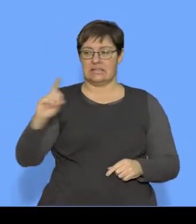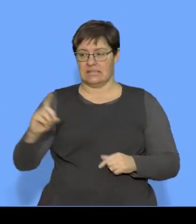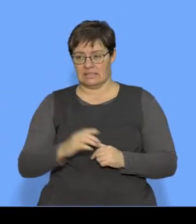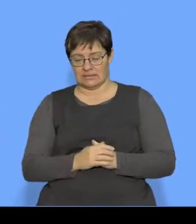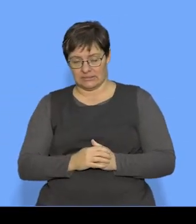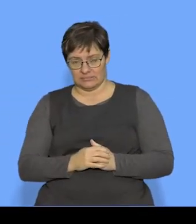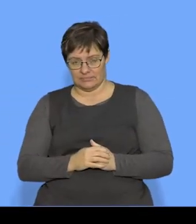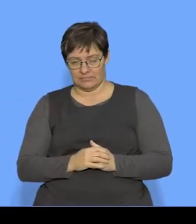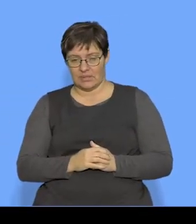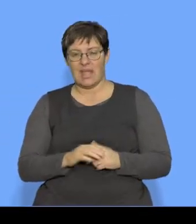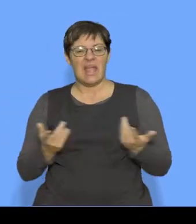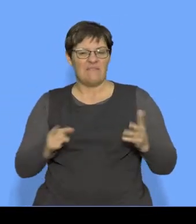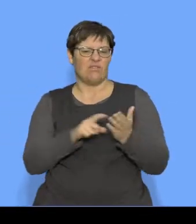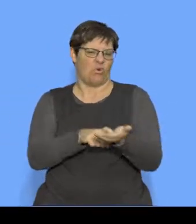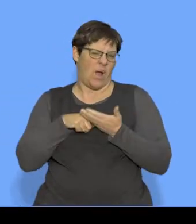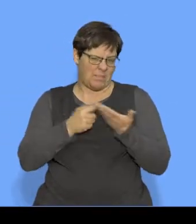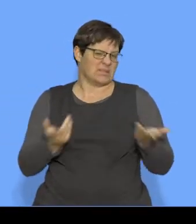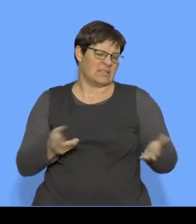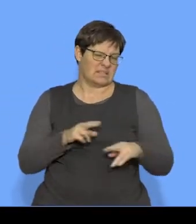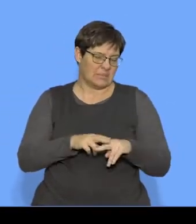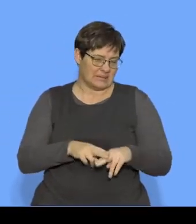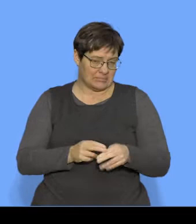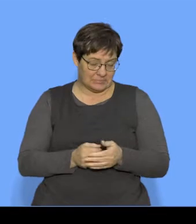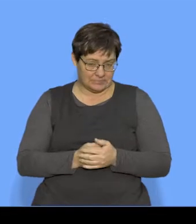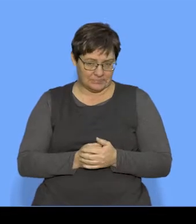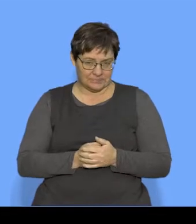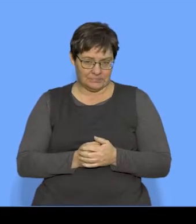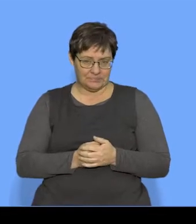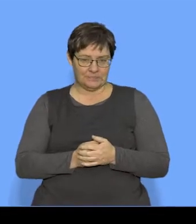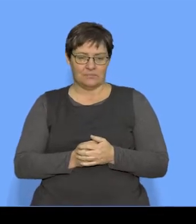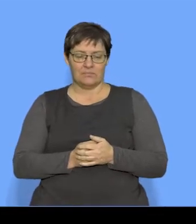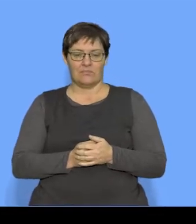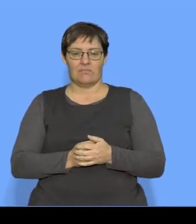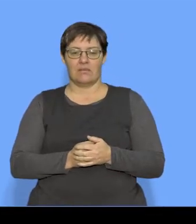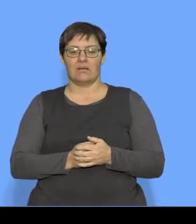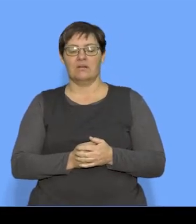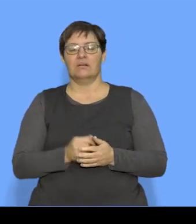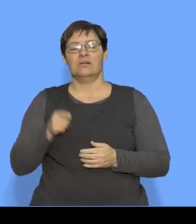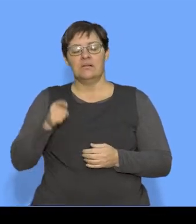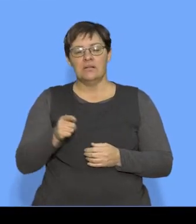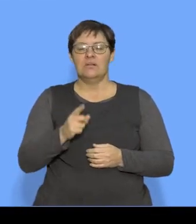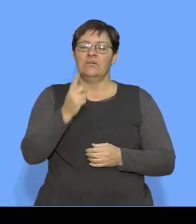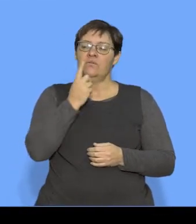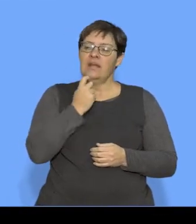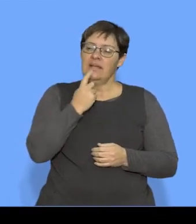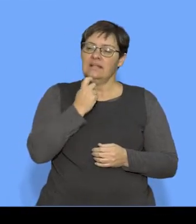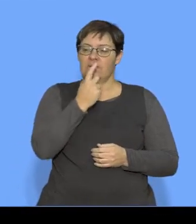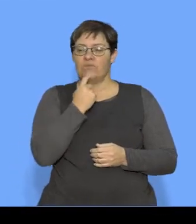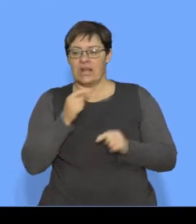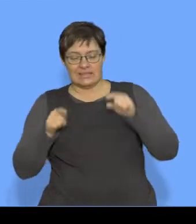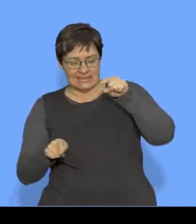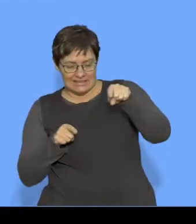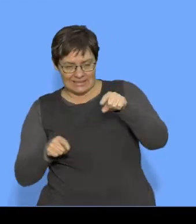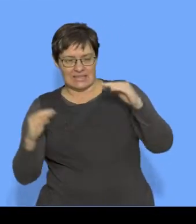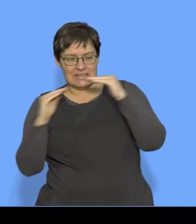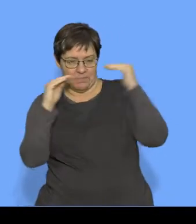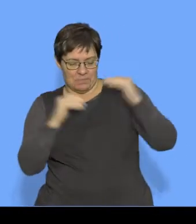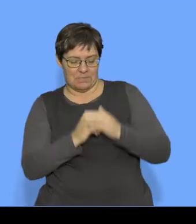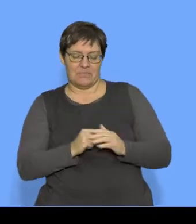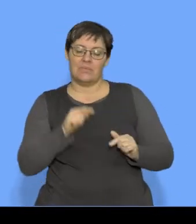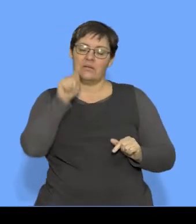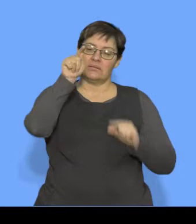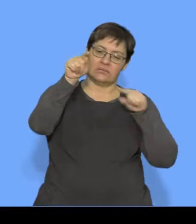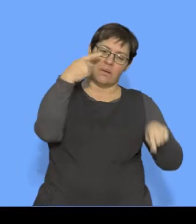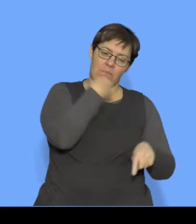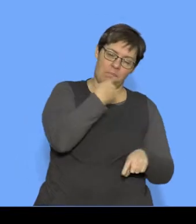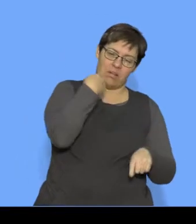line CD, if that was the requirement in that particular regard. So this will be red and red, those are